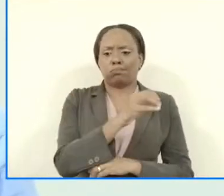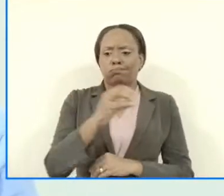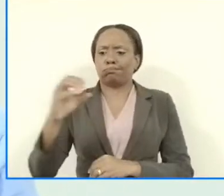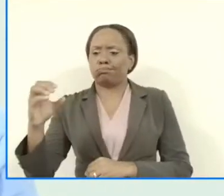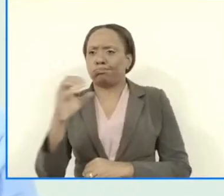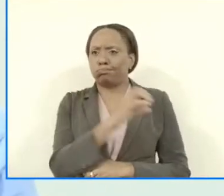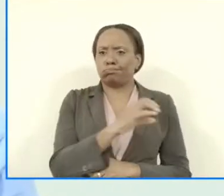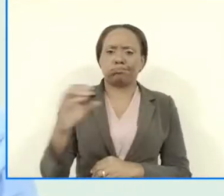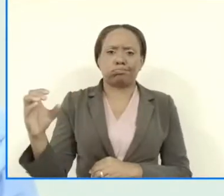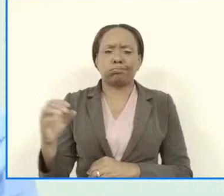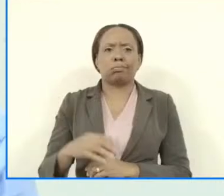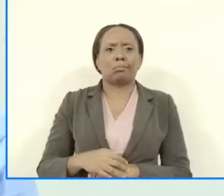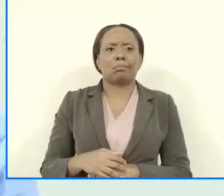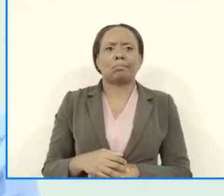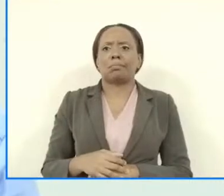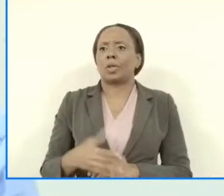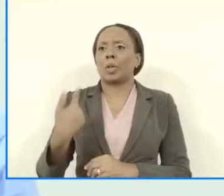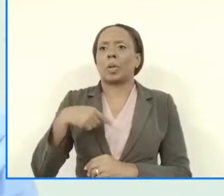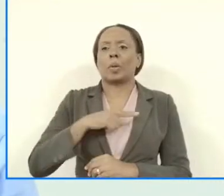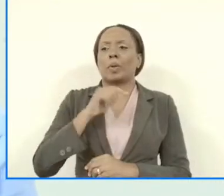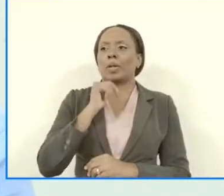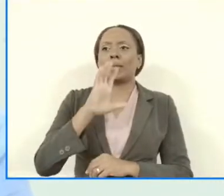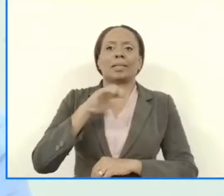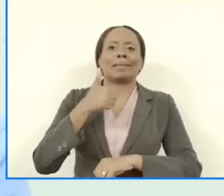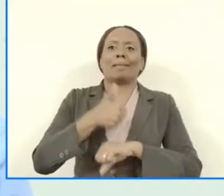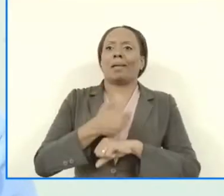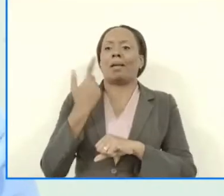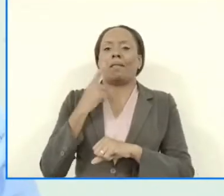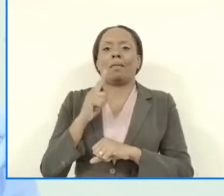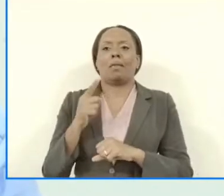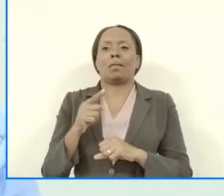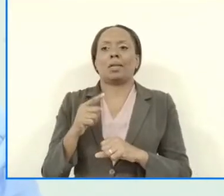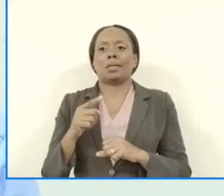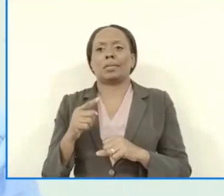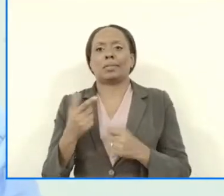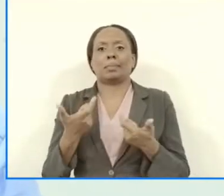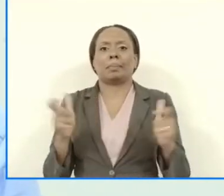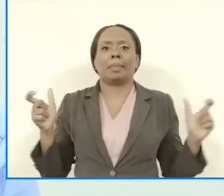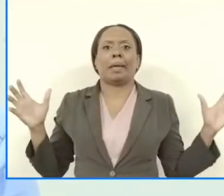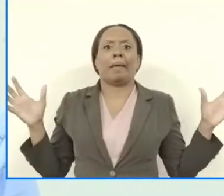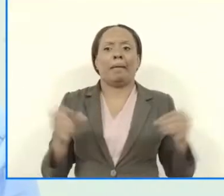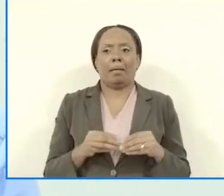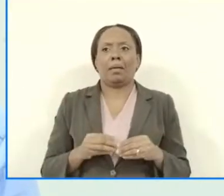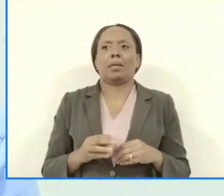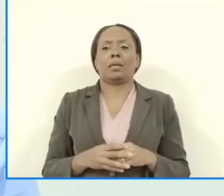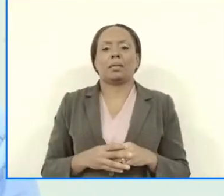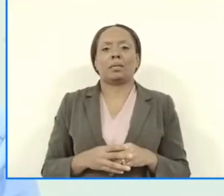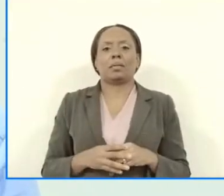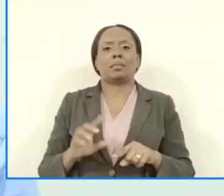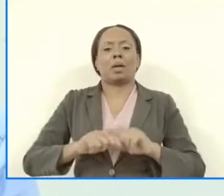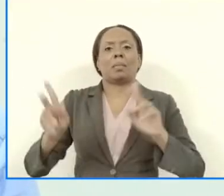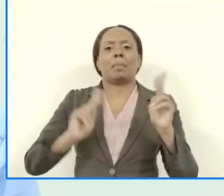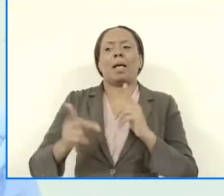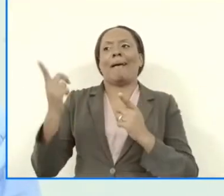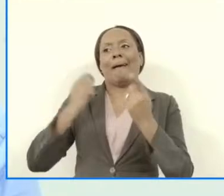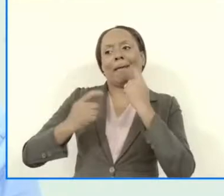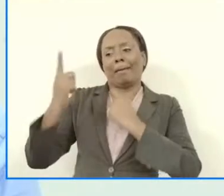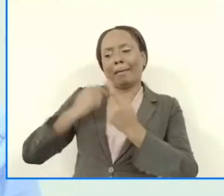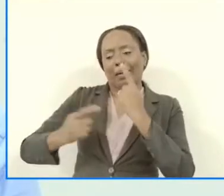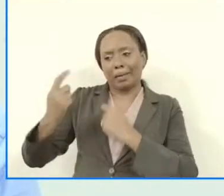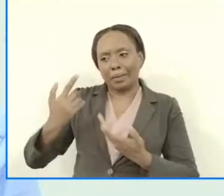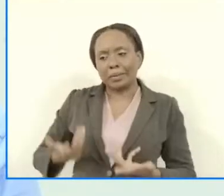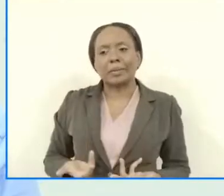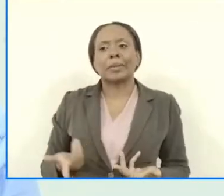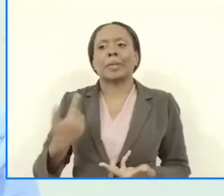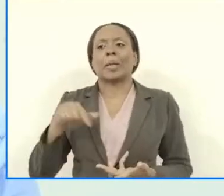emergency meeting, but it was necessary based on the questions that we were getting and the queries we were getting